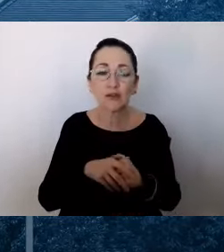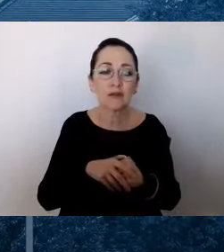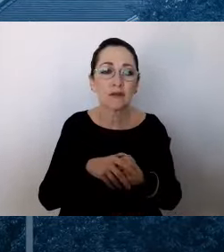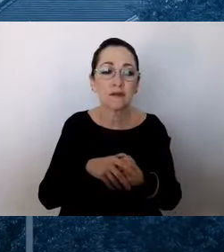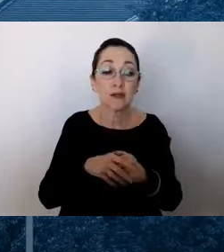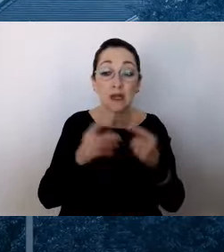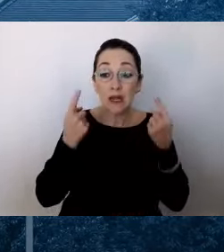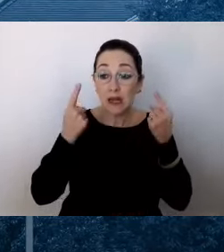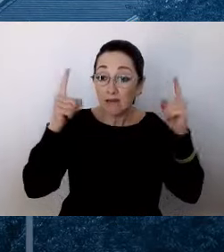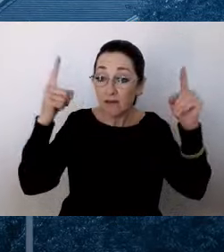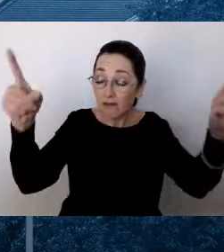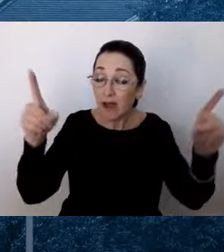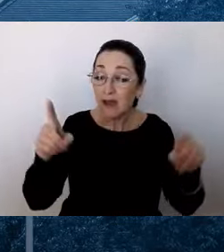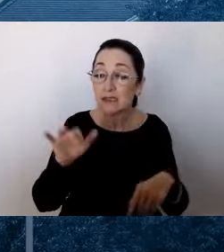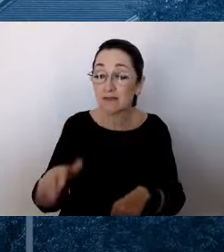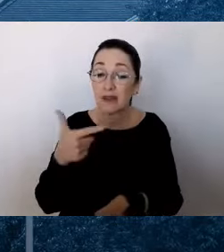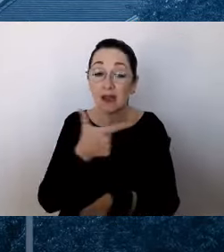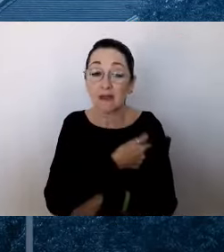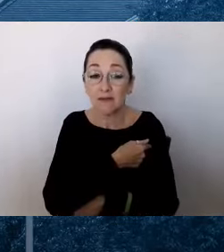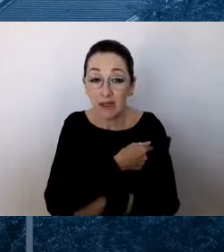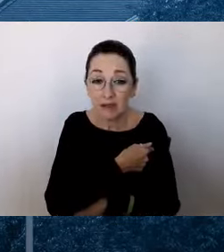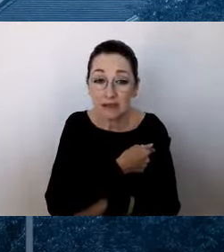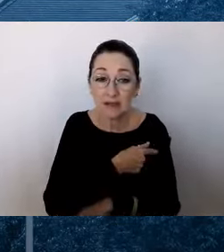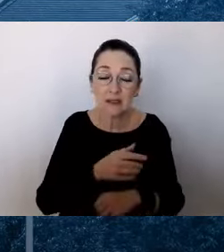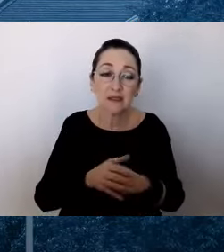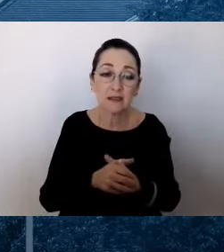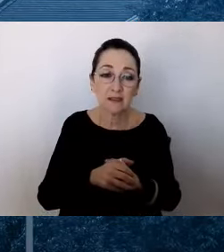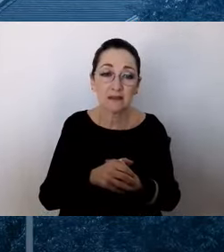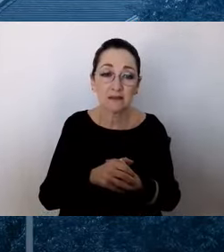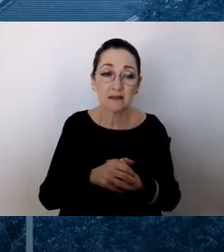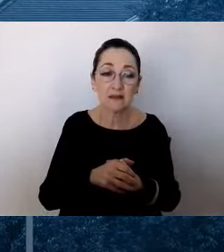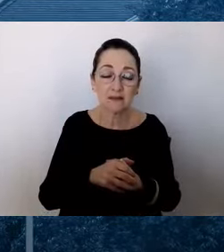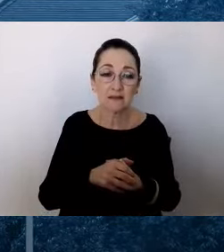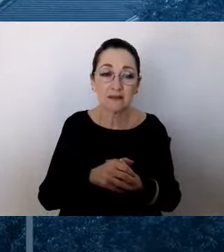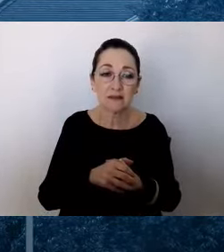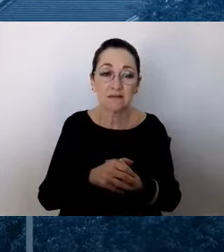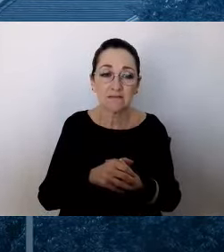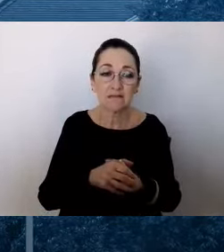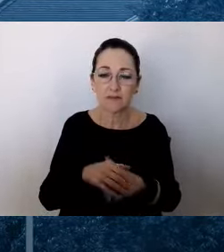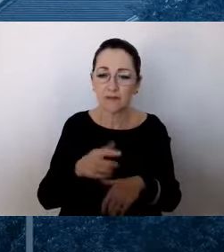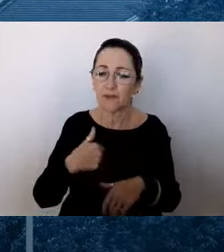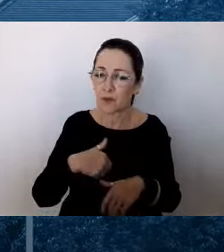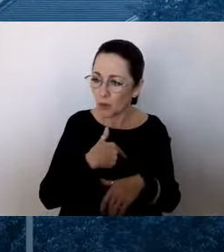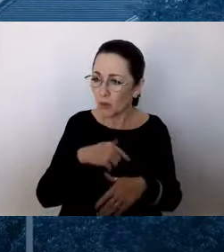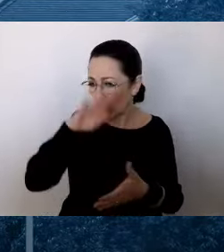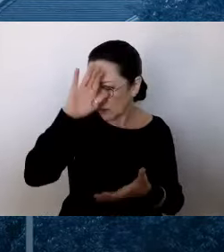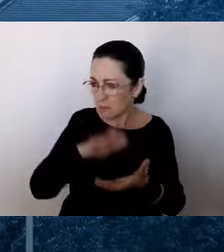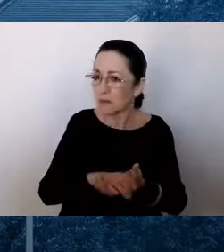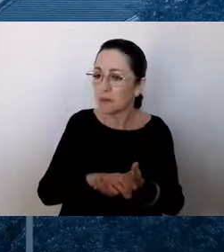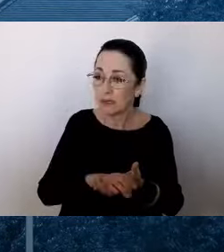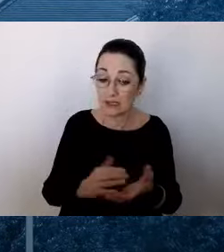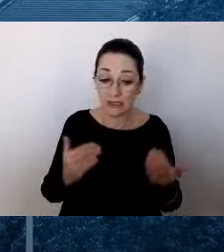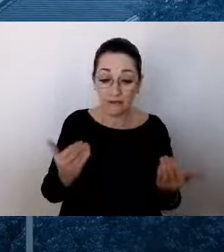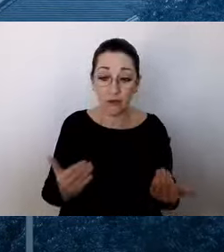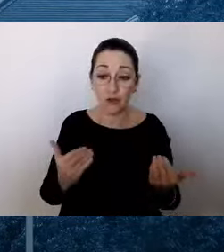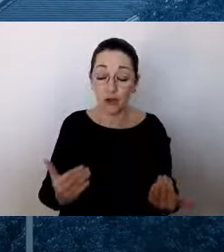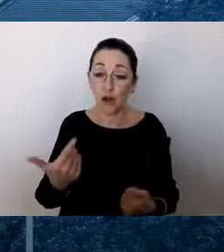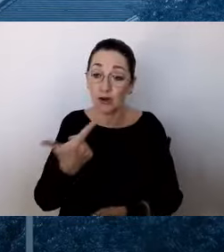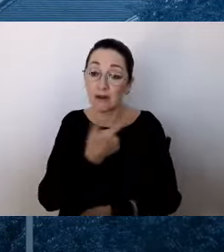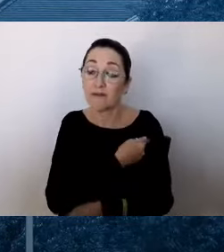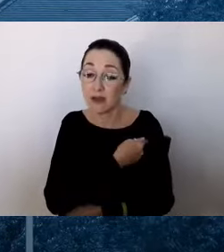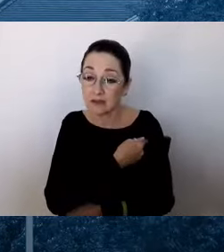effective the vaccine will be. But we do believe that the current vaccinations